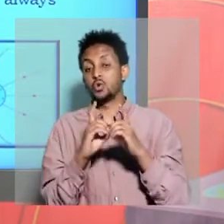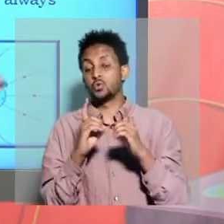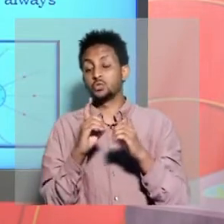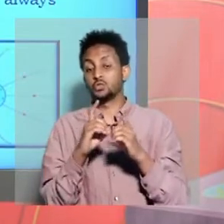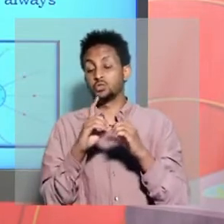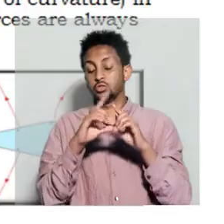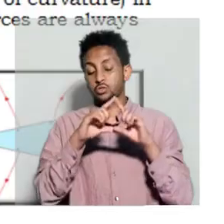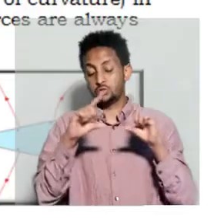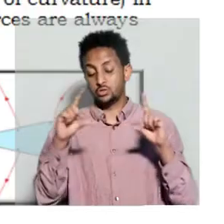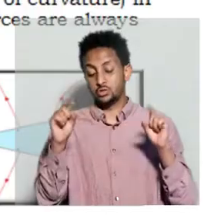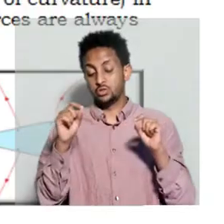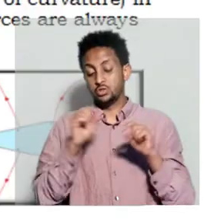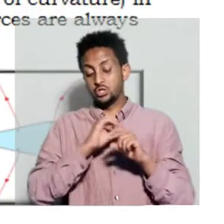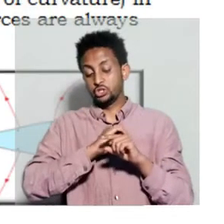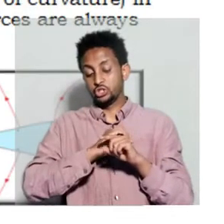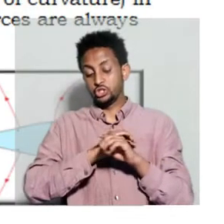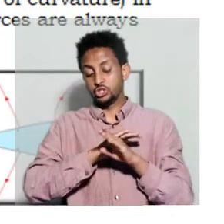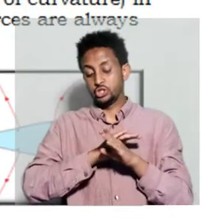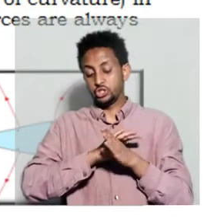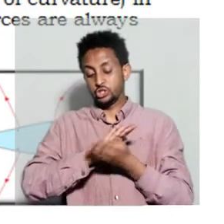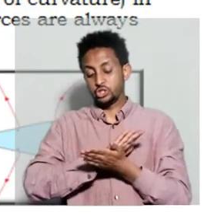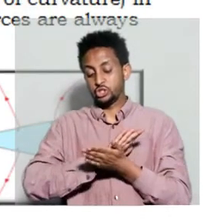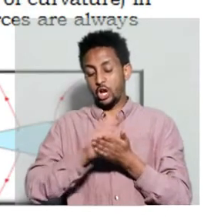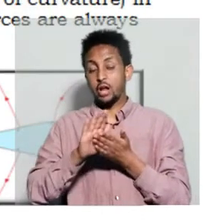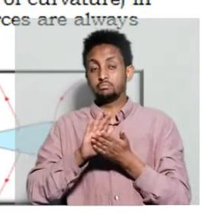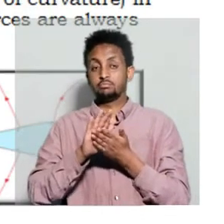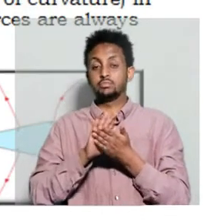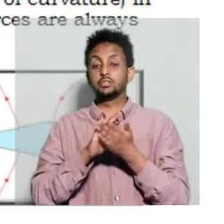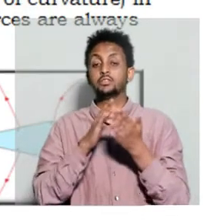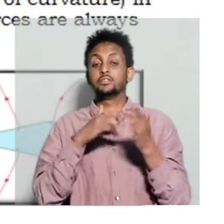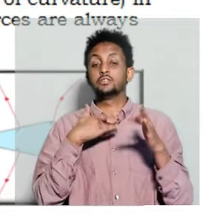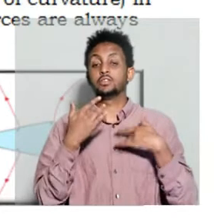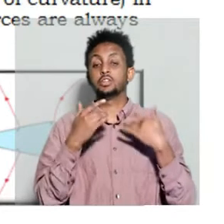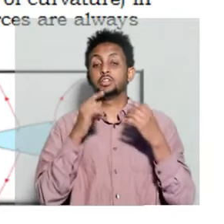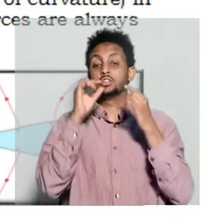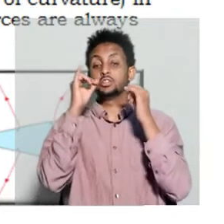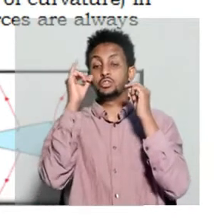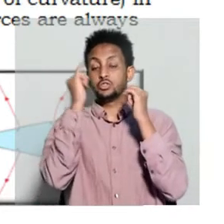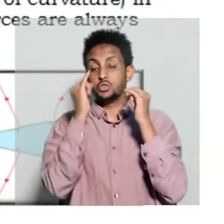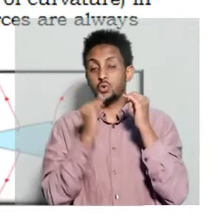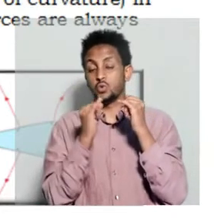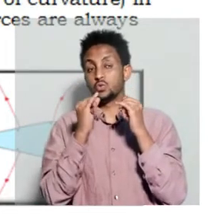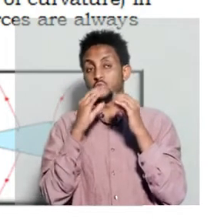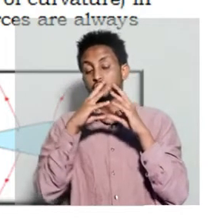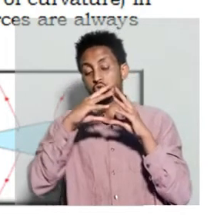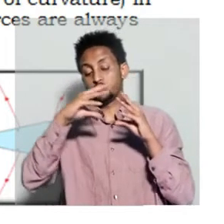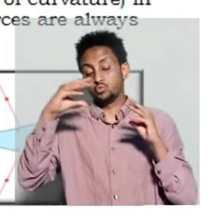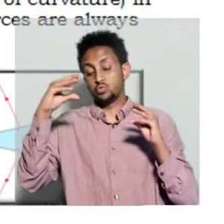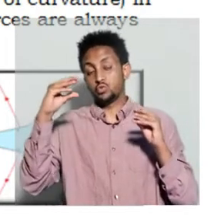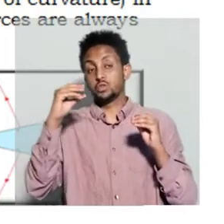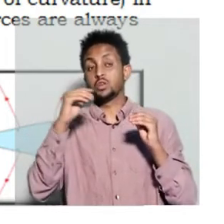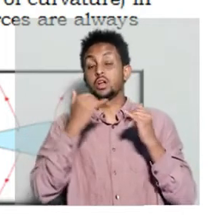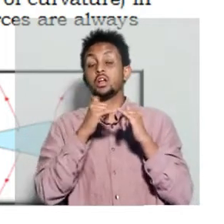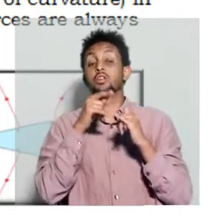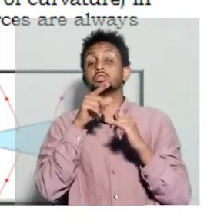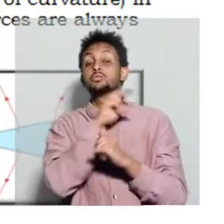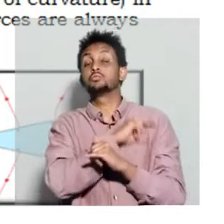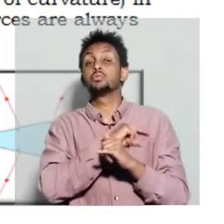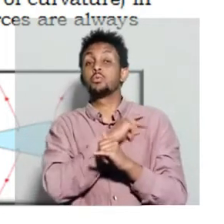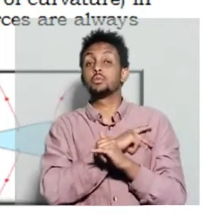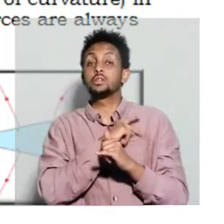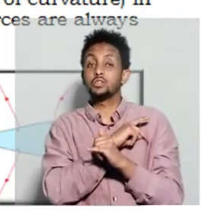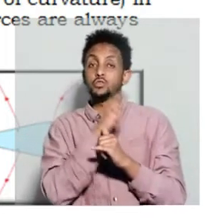sharper edge, and there will be a less denser field lines drawn at smooth edge. These are the properties